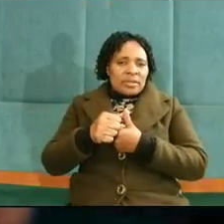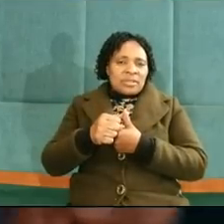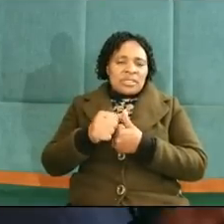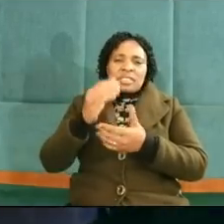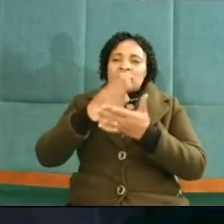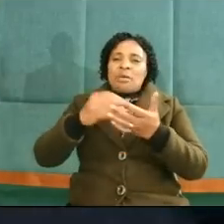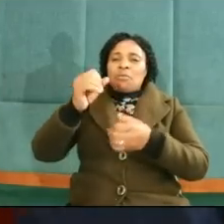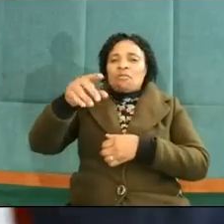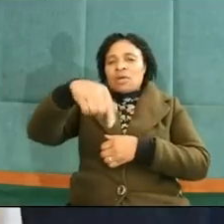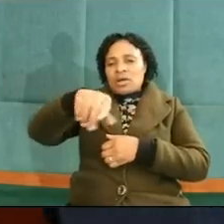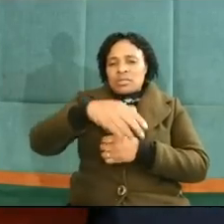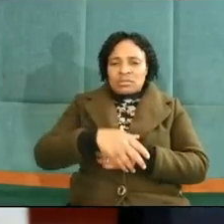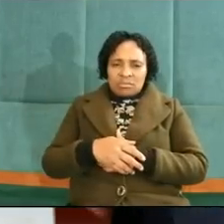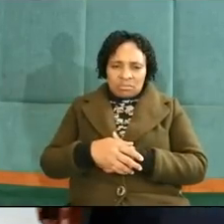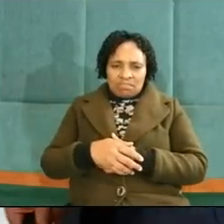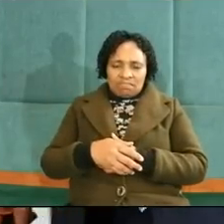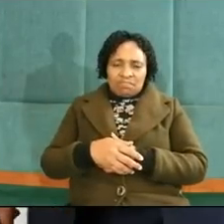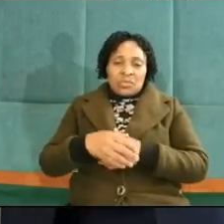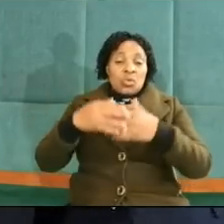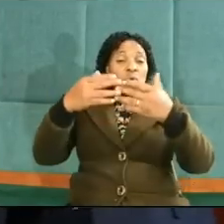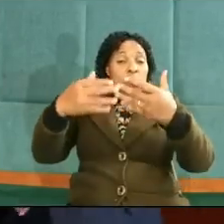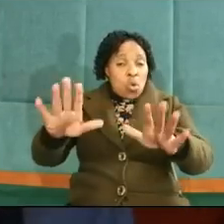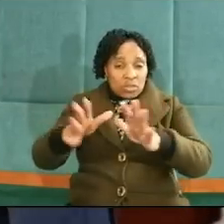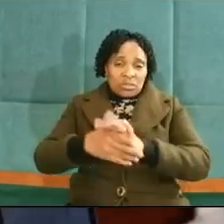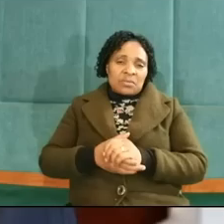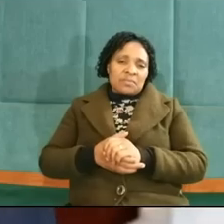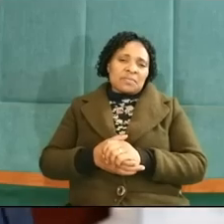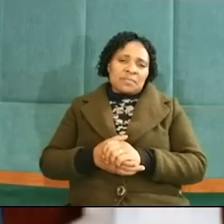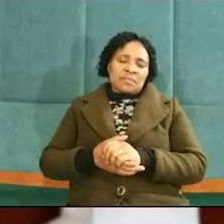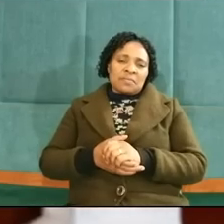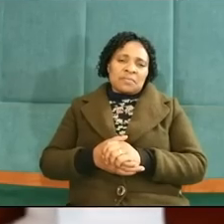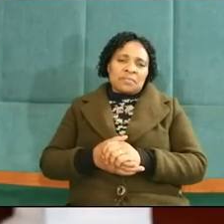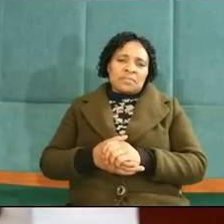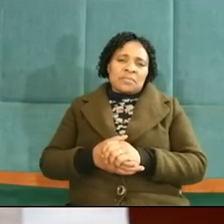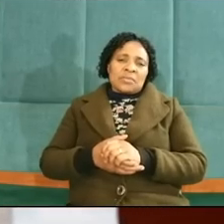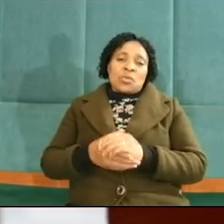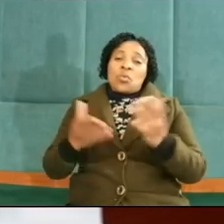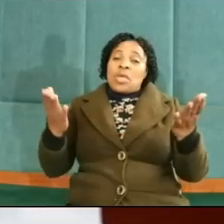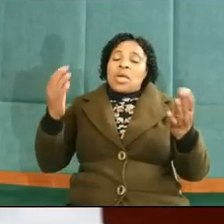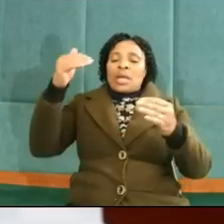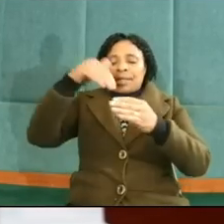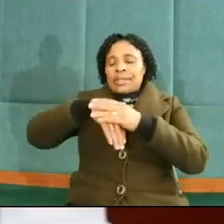some of us will be lost right in church.